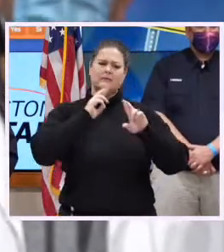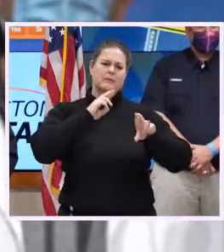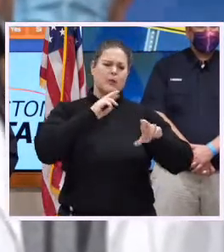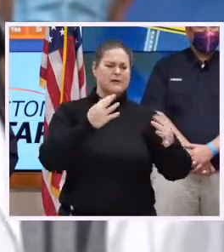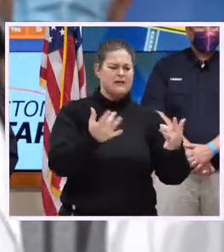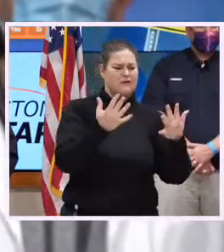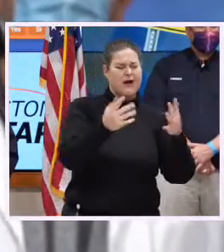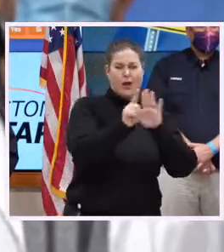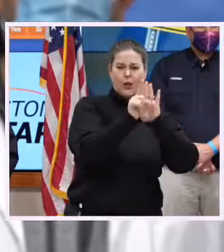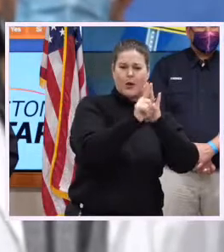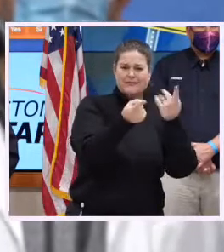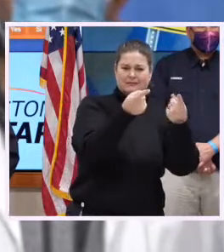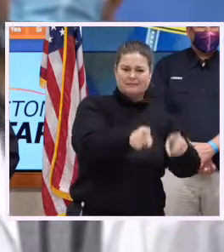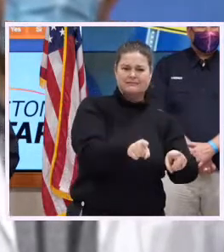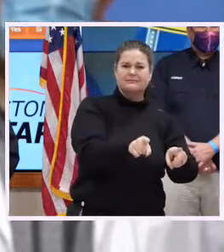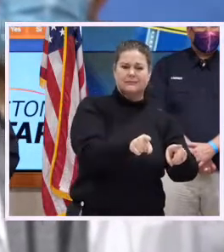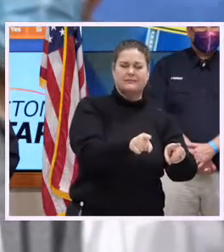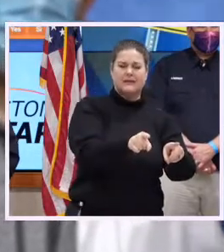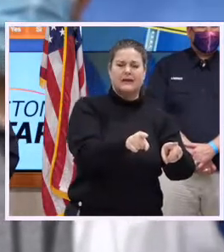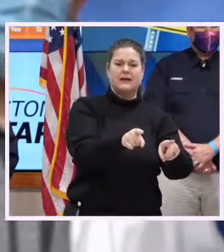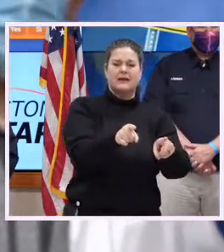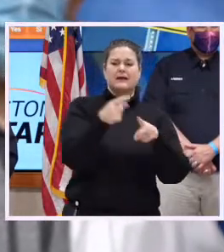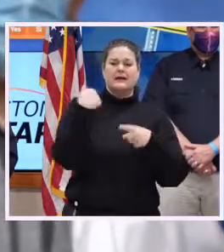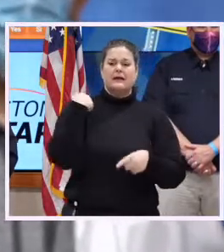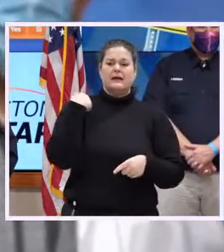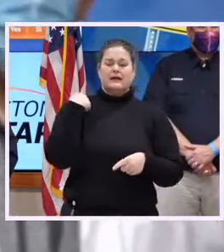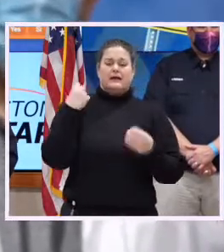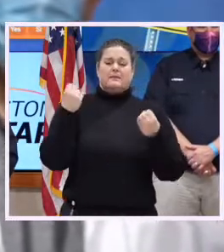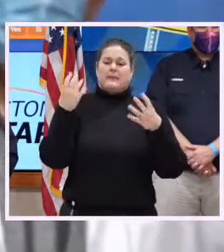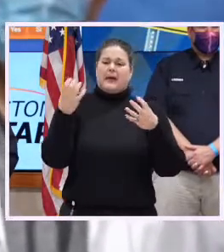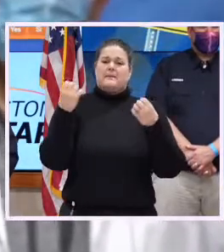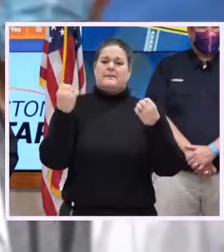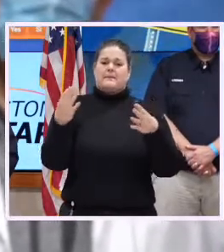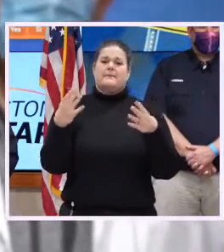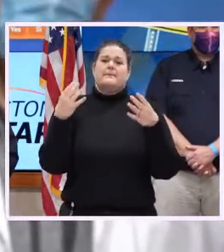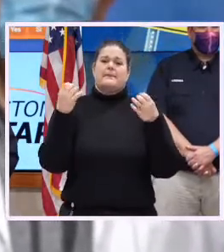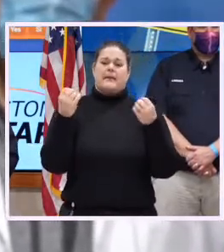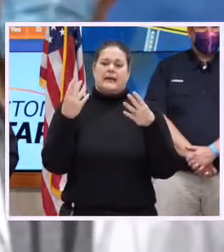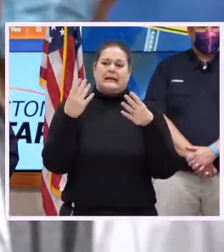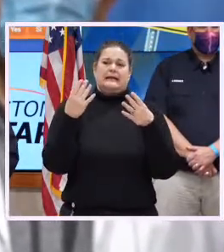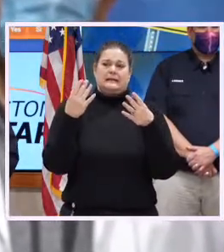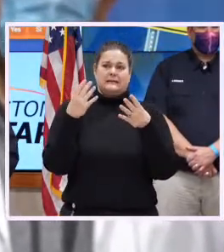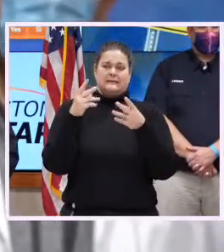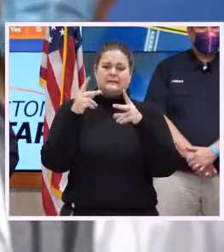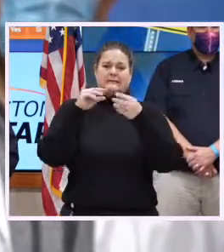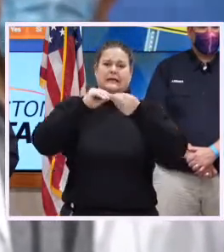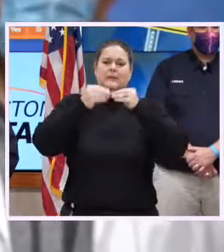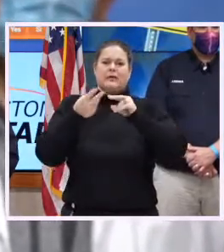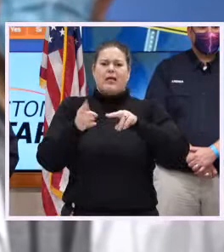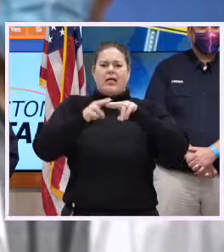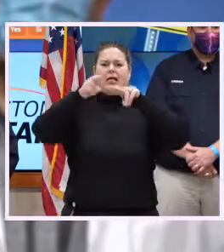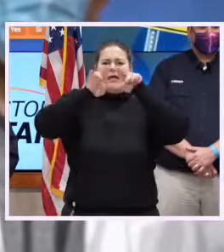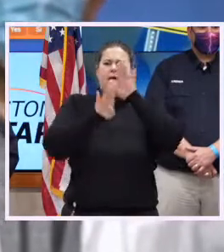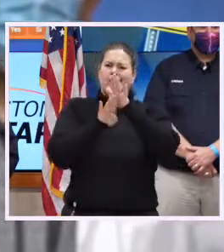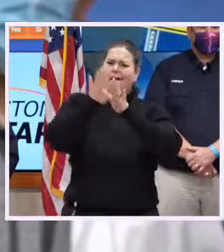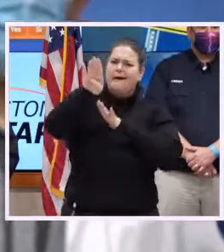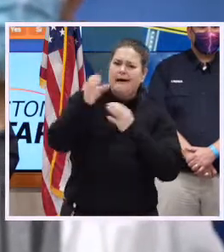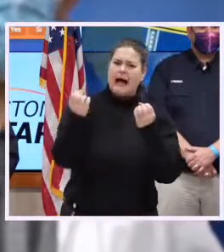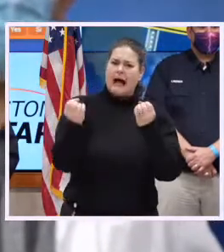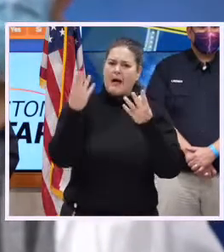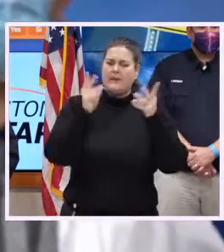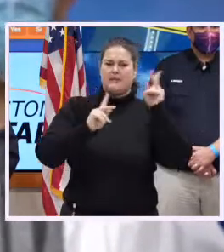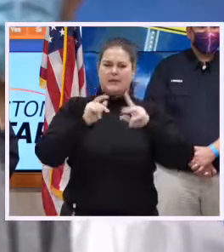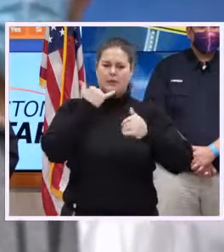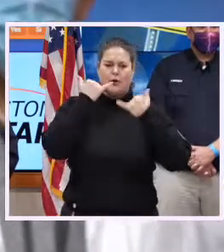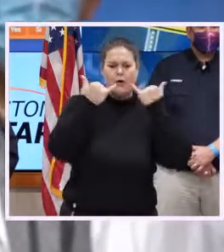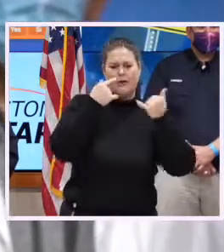fires, fire alarms going off. It is a many-fold increase in the fire alarm calls that we receive on a